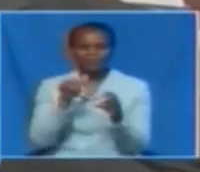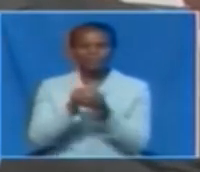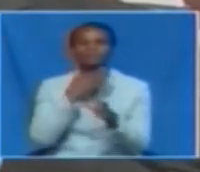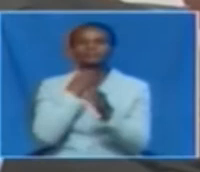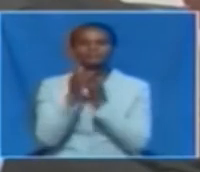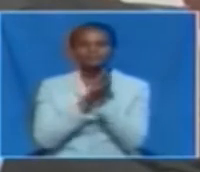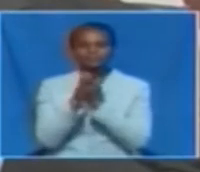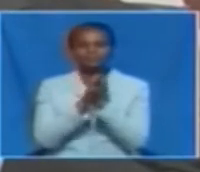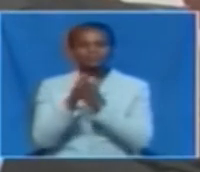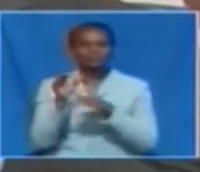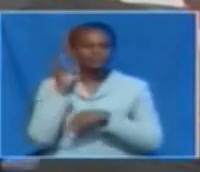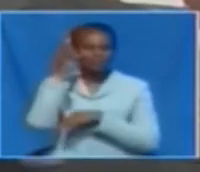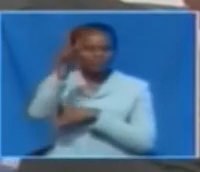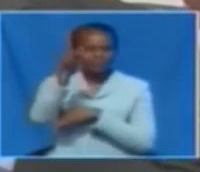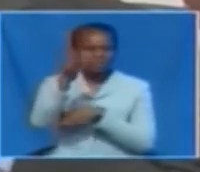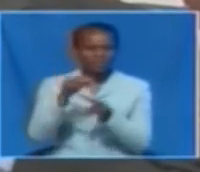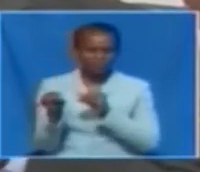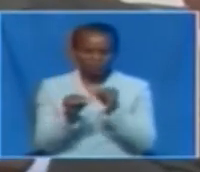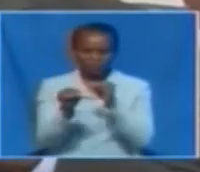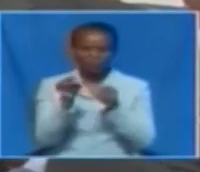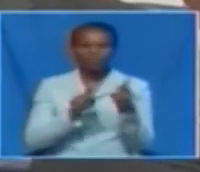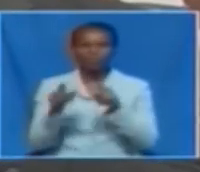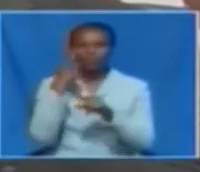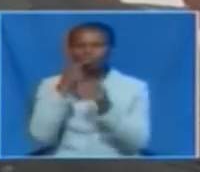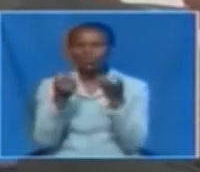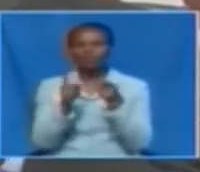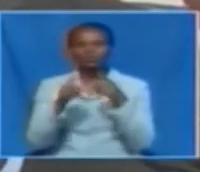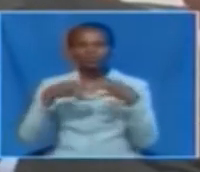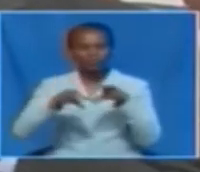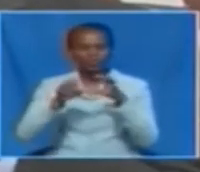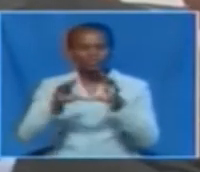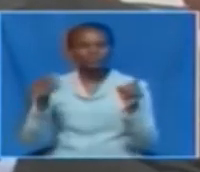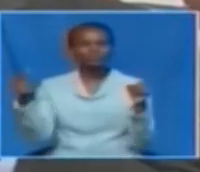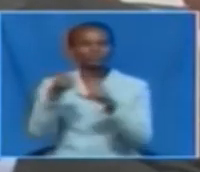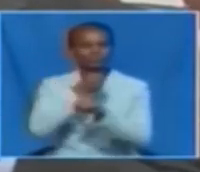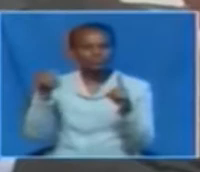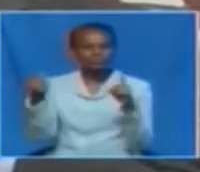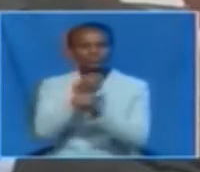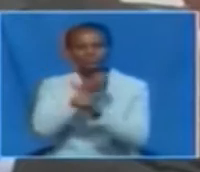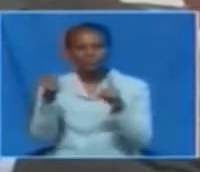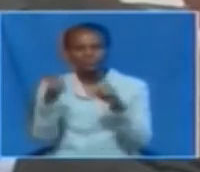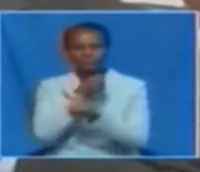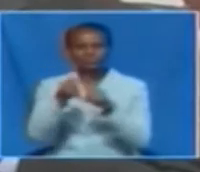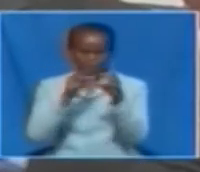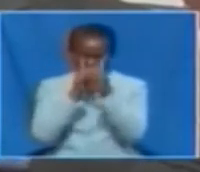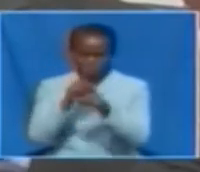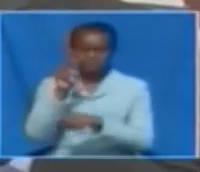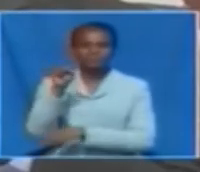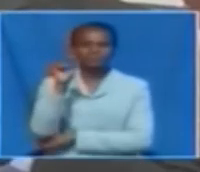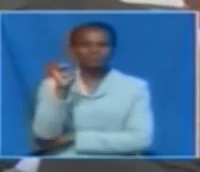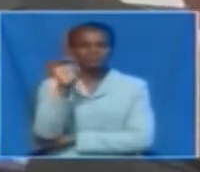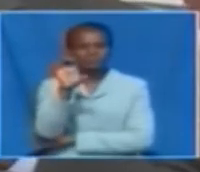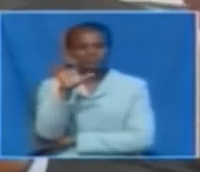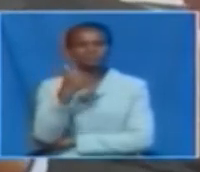of moving forward, those people that would like to continue to assert the decision of the National Executive Committee, they